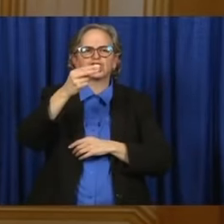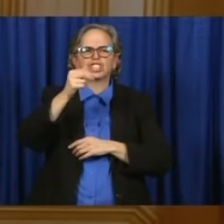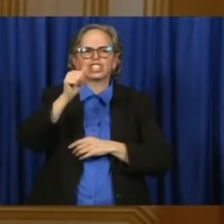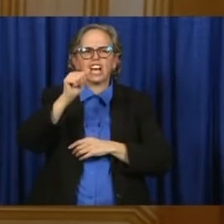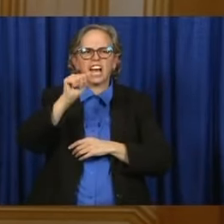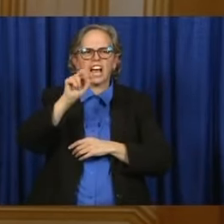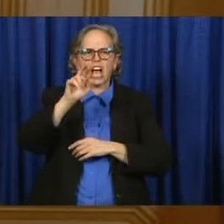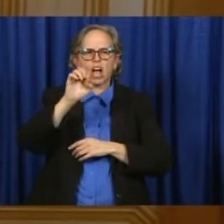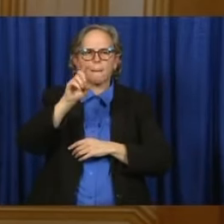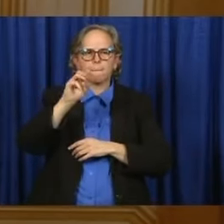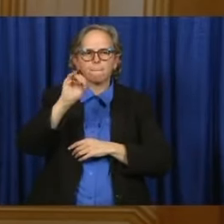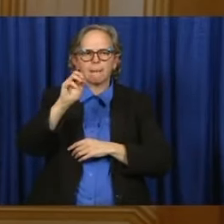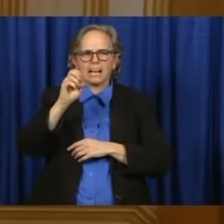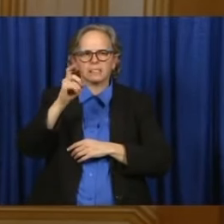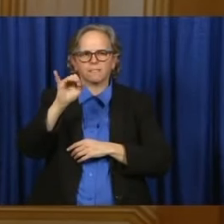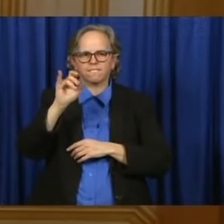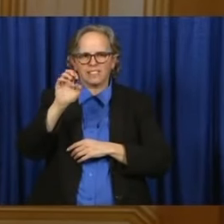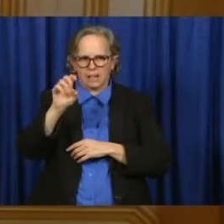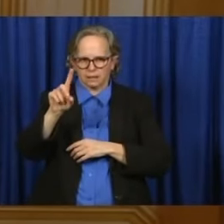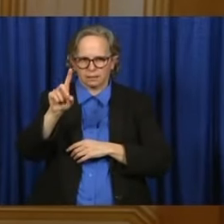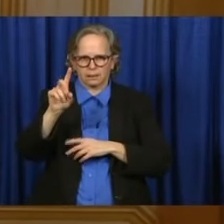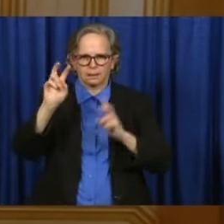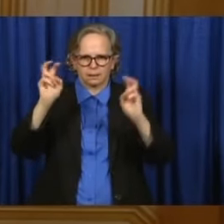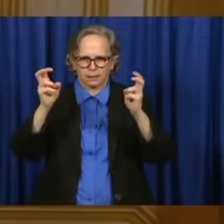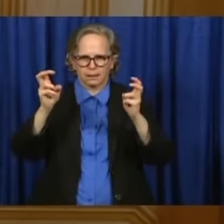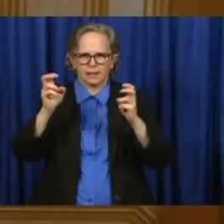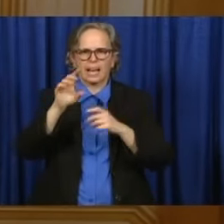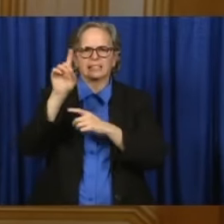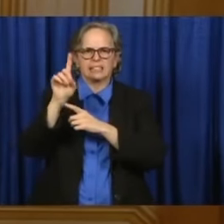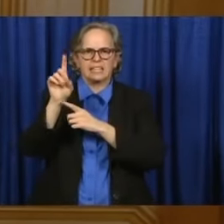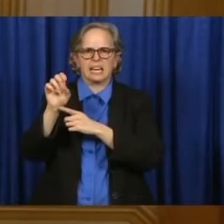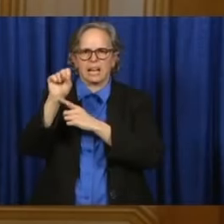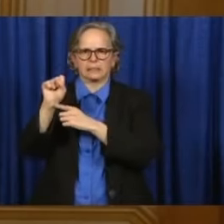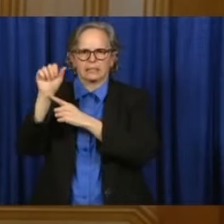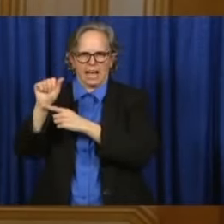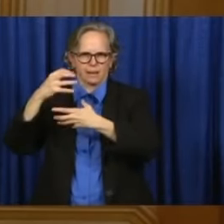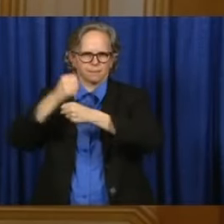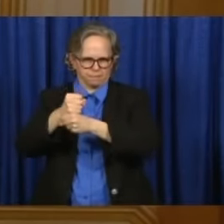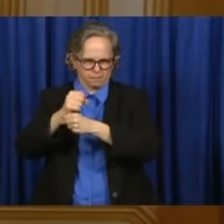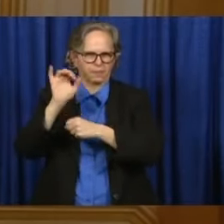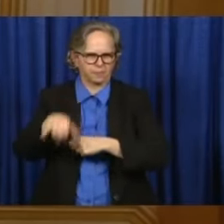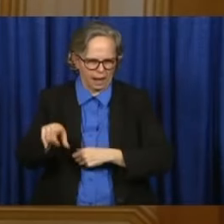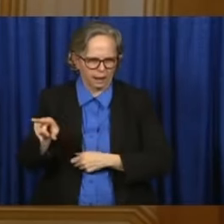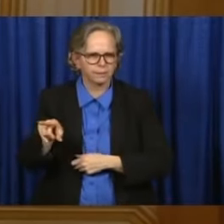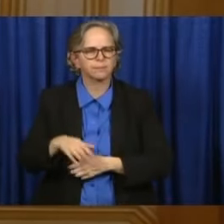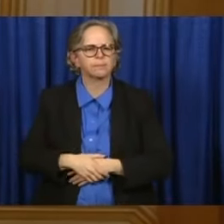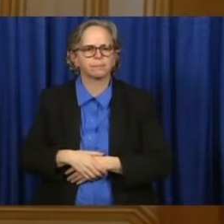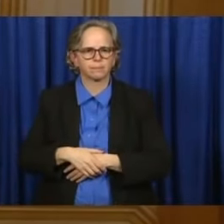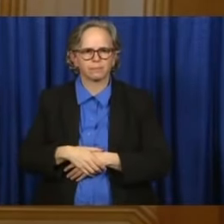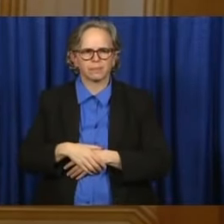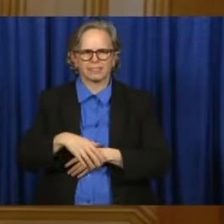DSA, and Sam Randazzo, the PUCO. These people will